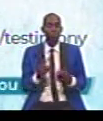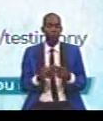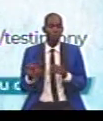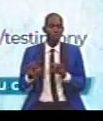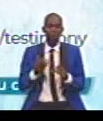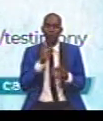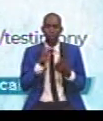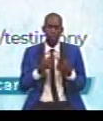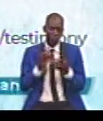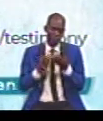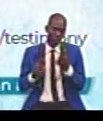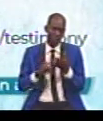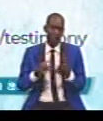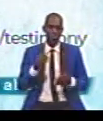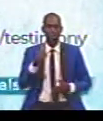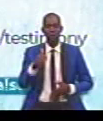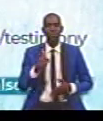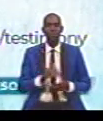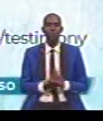out.